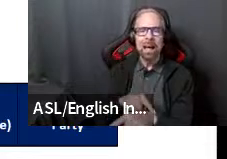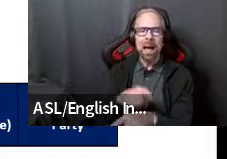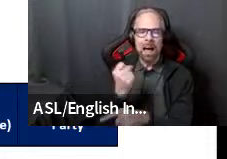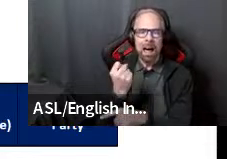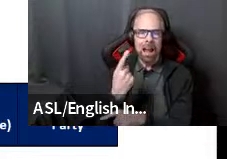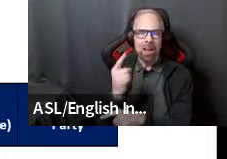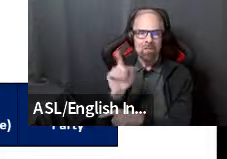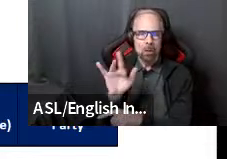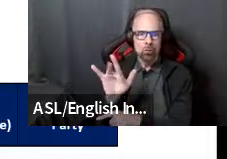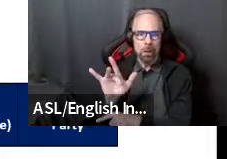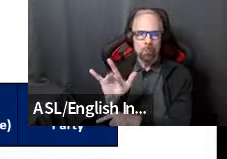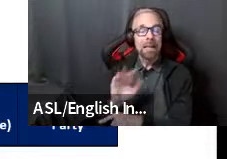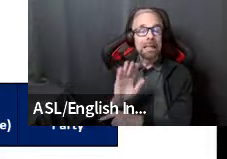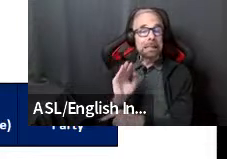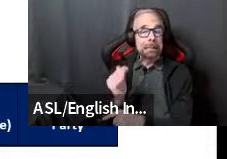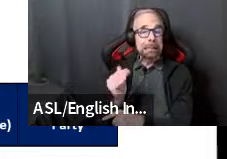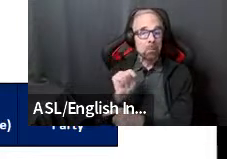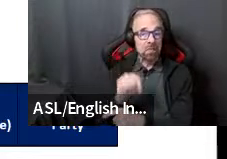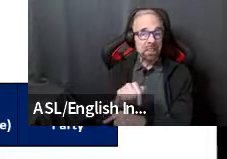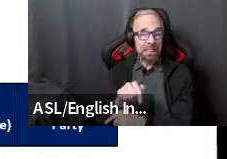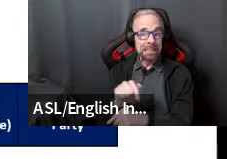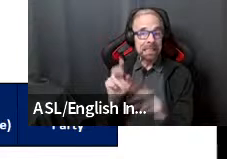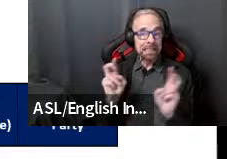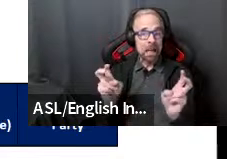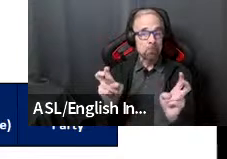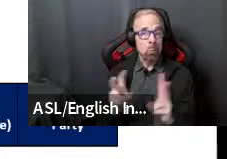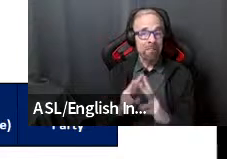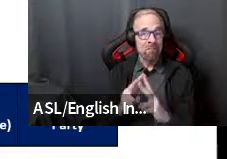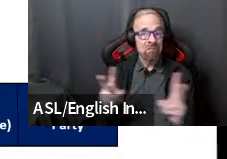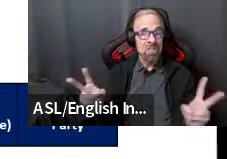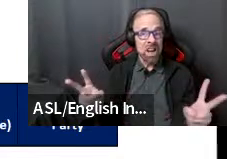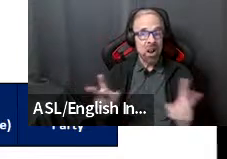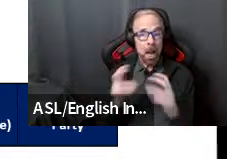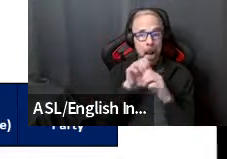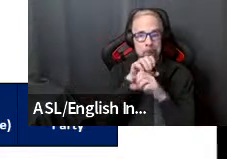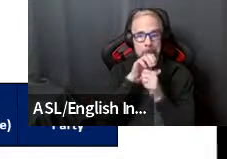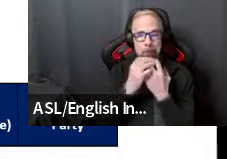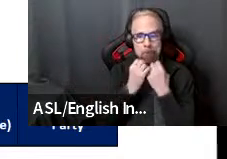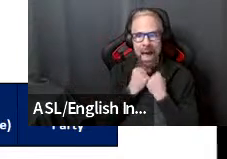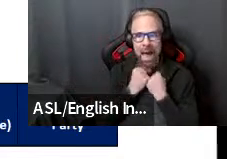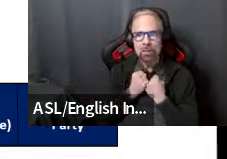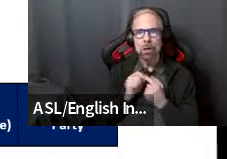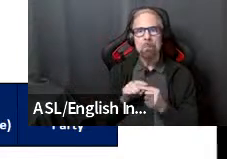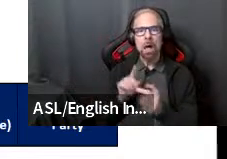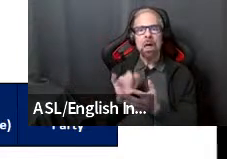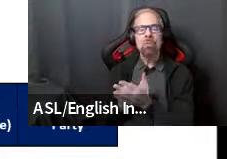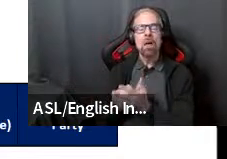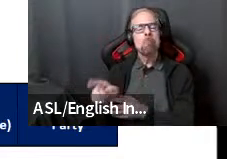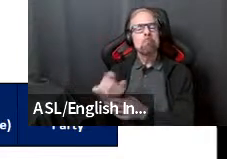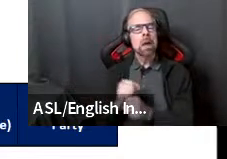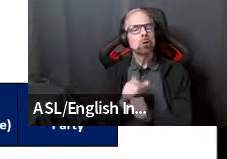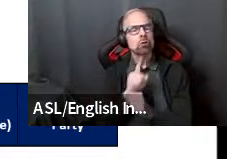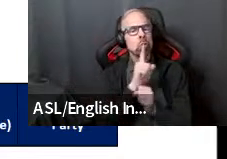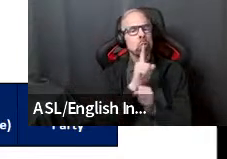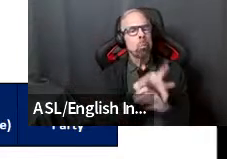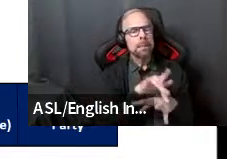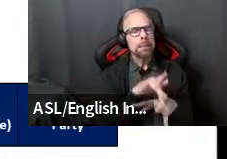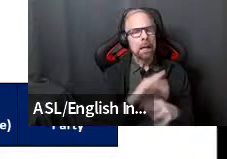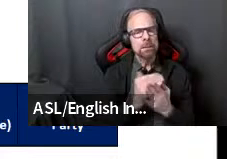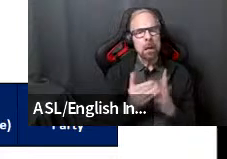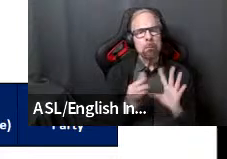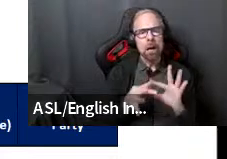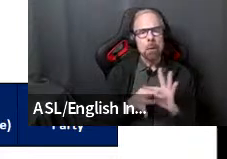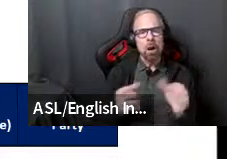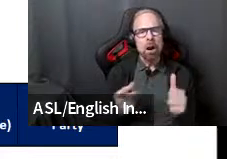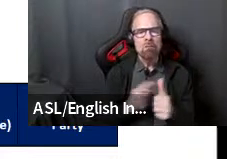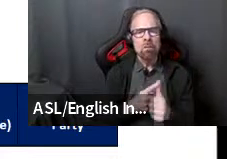it sounds like this is a topic we're all really feeling passionate about. So let's make sure we get to some of those comments. So I'm seeing a placard up